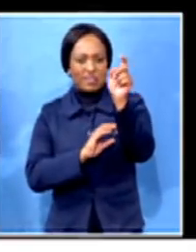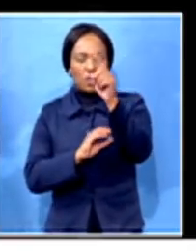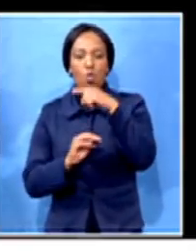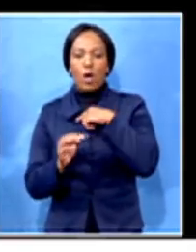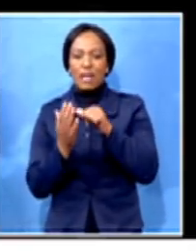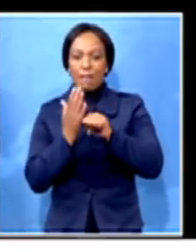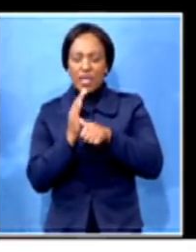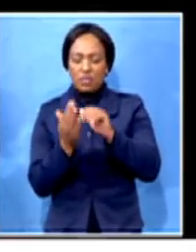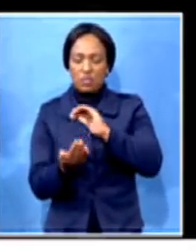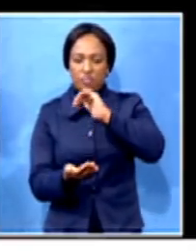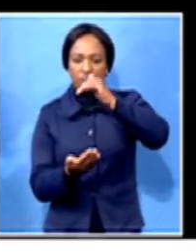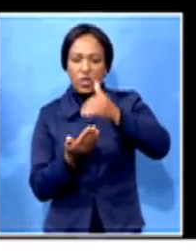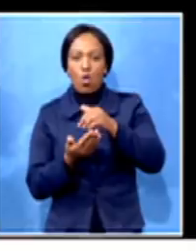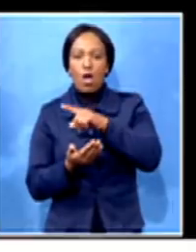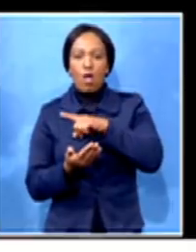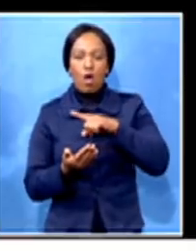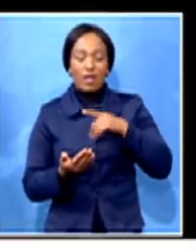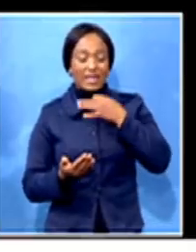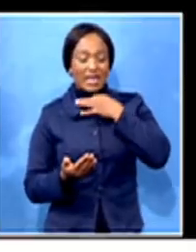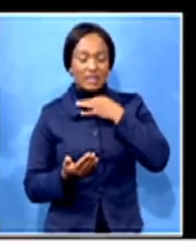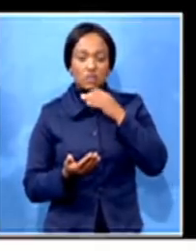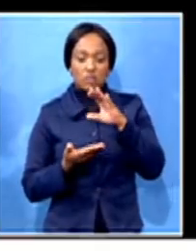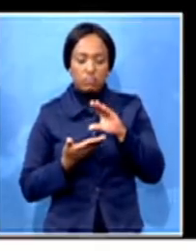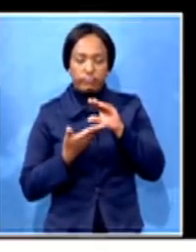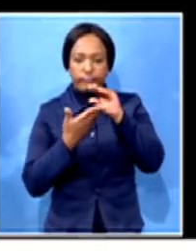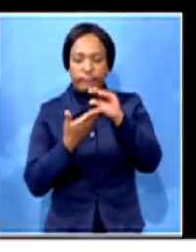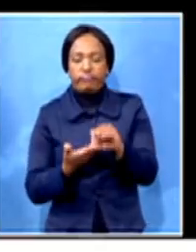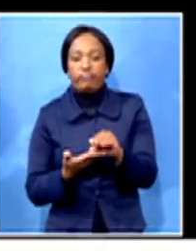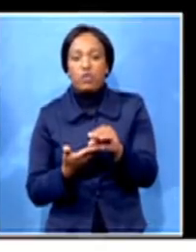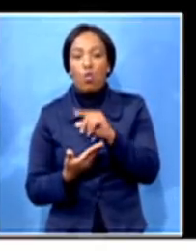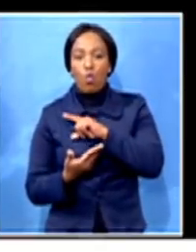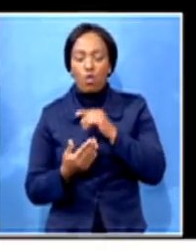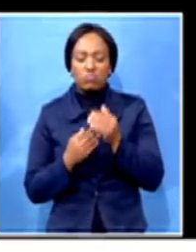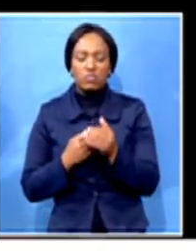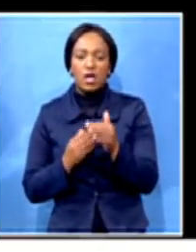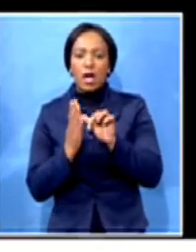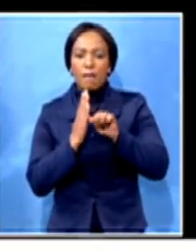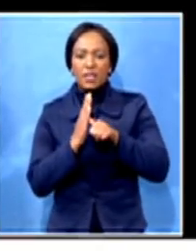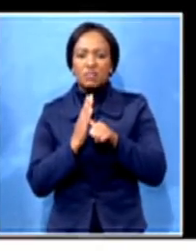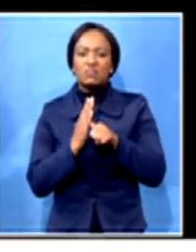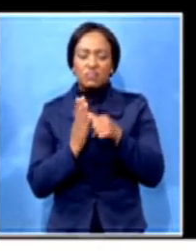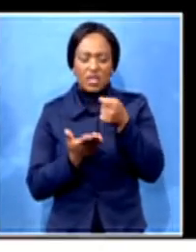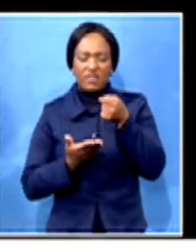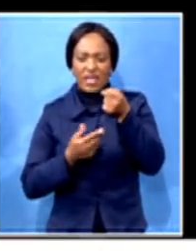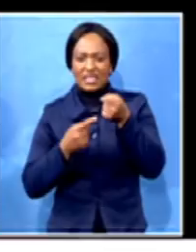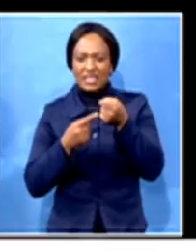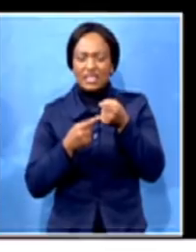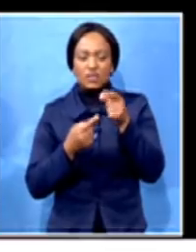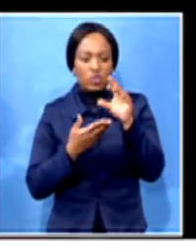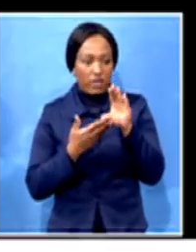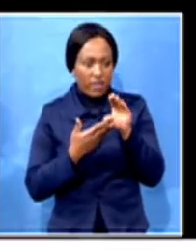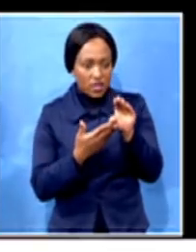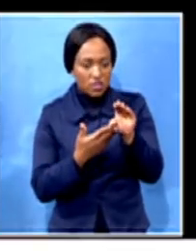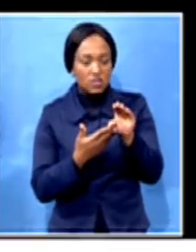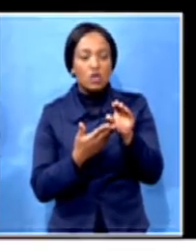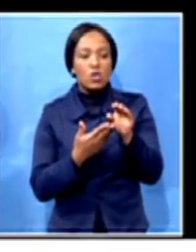given their longer term risk investment horizon, because a lot of pension funds aren't really trying to invest today and withdraw the money